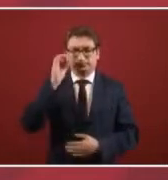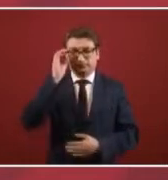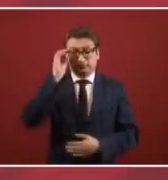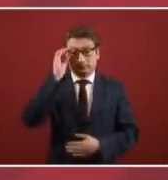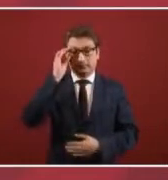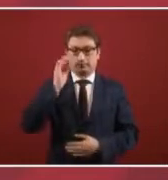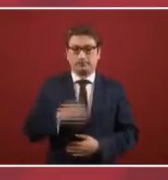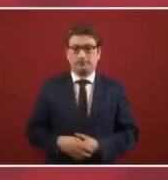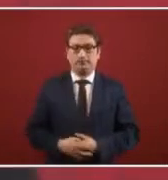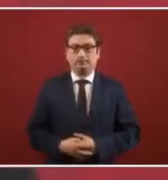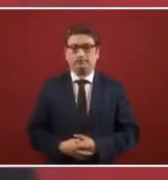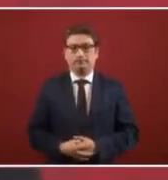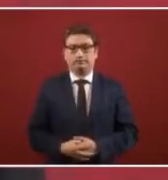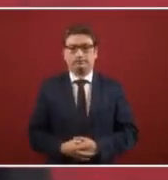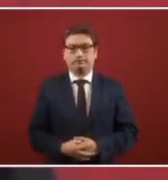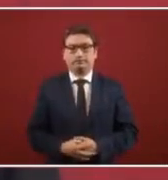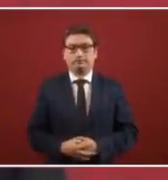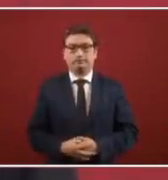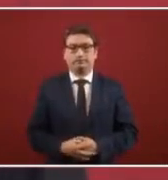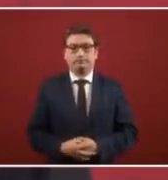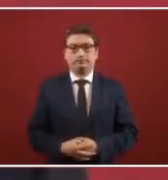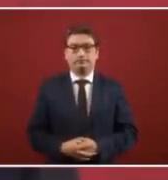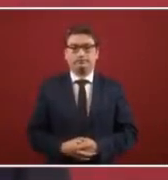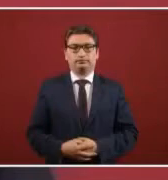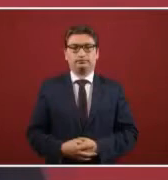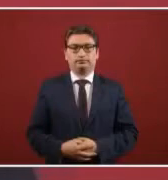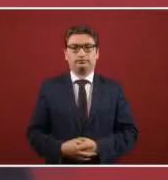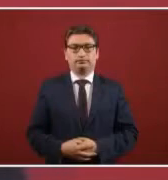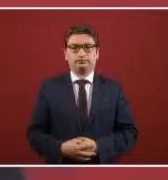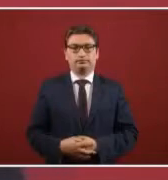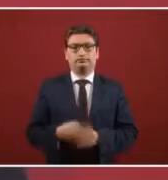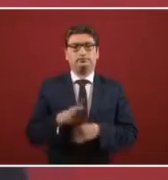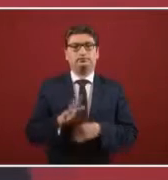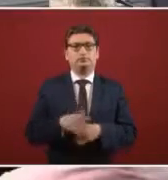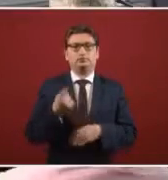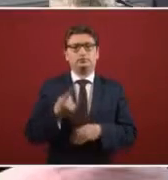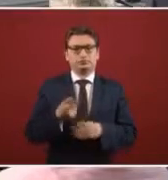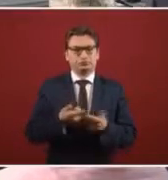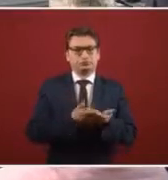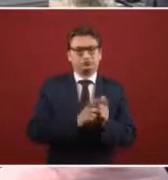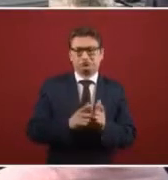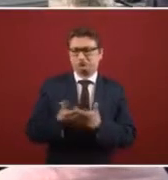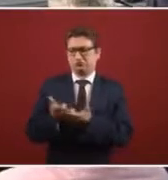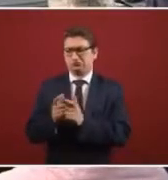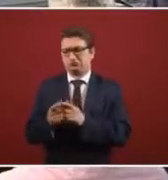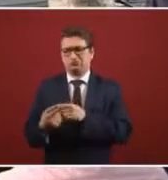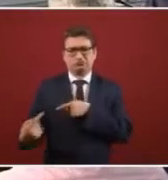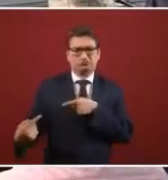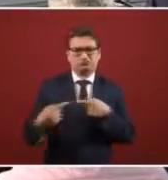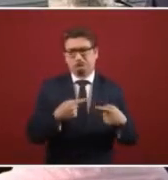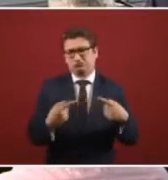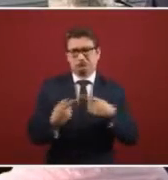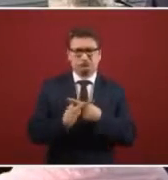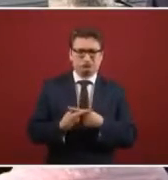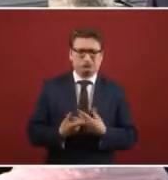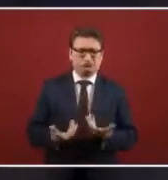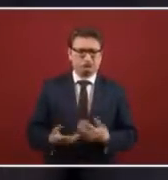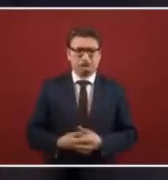thing, Hay, or what's best. Because 6 there is encuentros areas where they're not